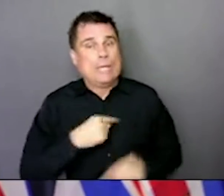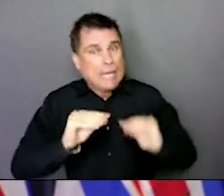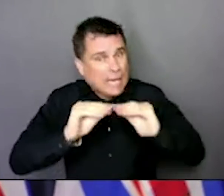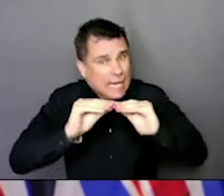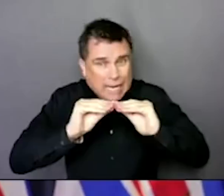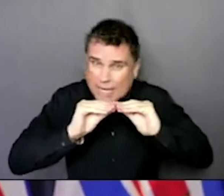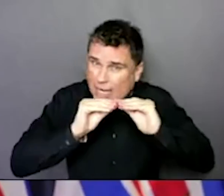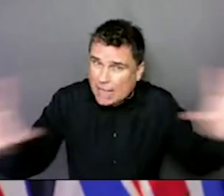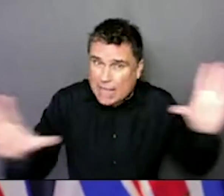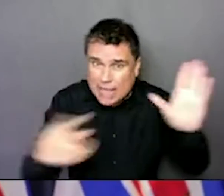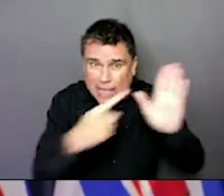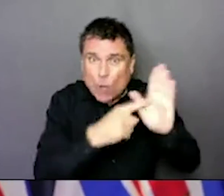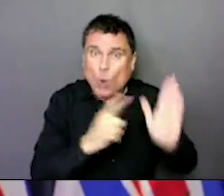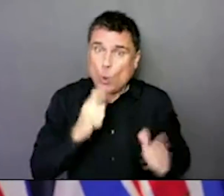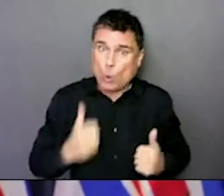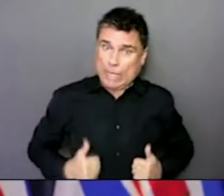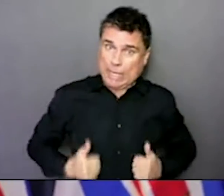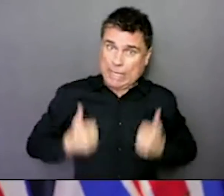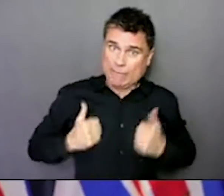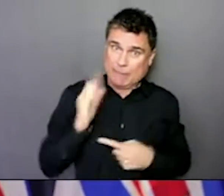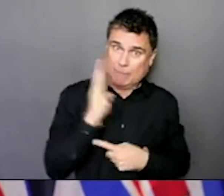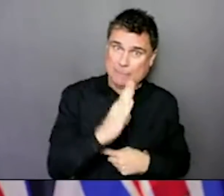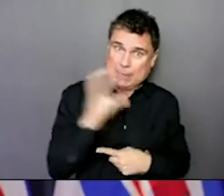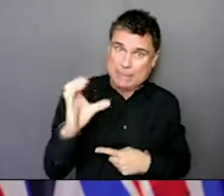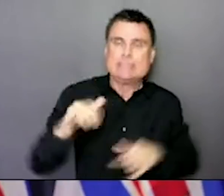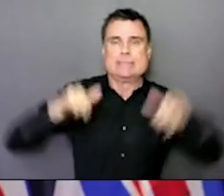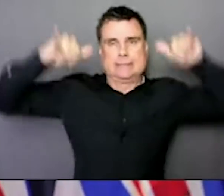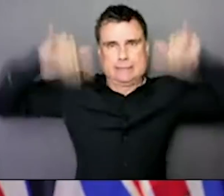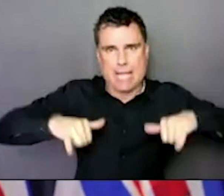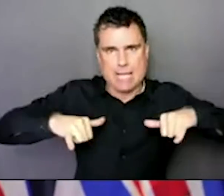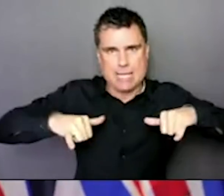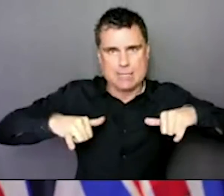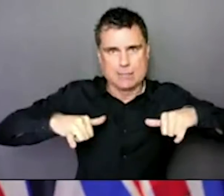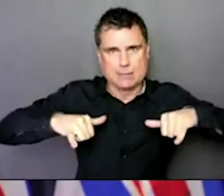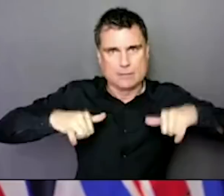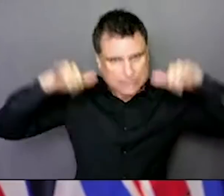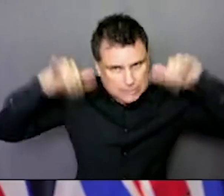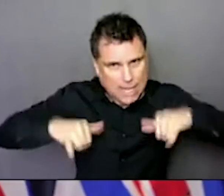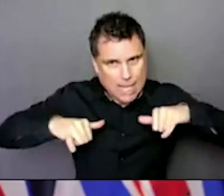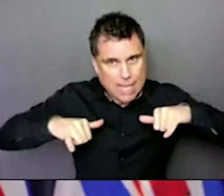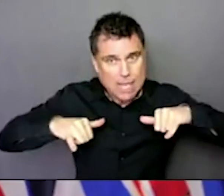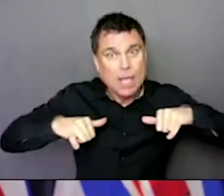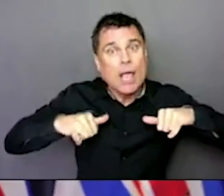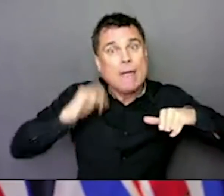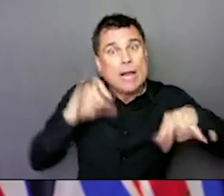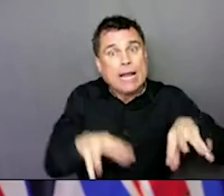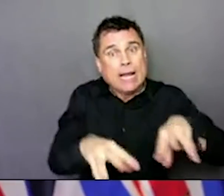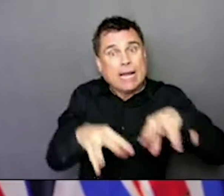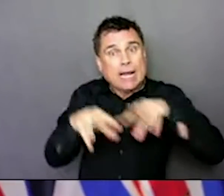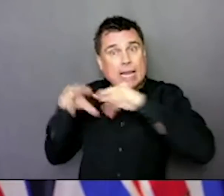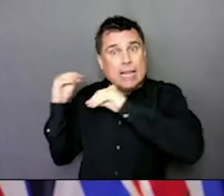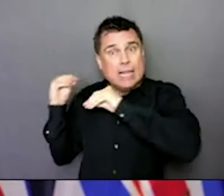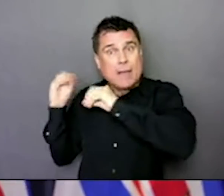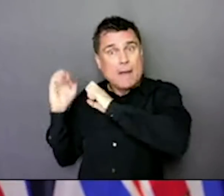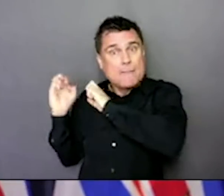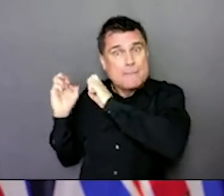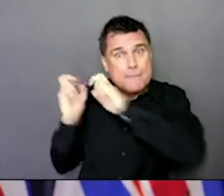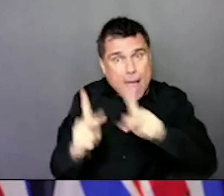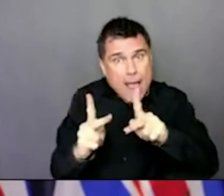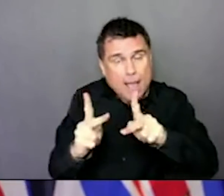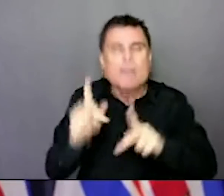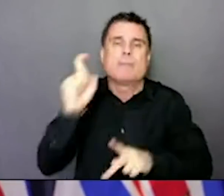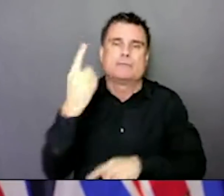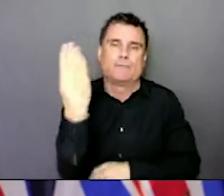do leave Canada, they will be subjected to quarantine upon return. But again, Jack, I think that